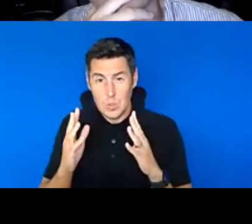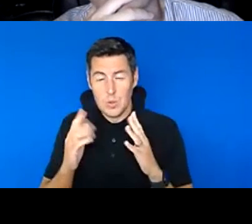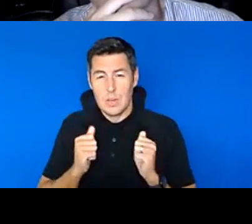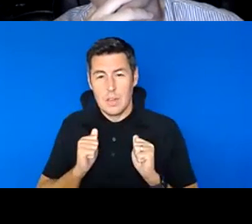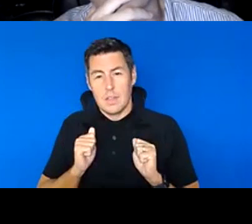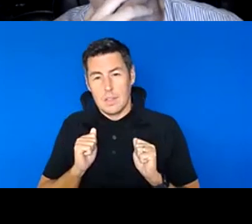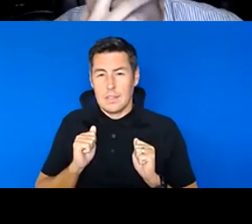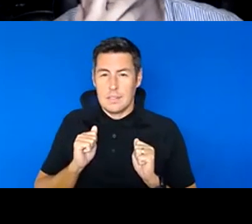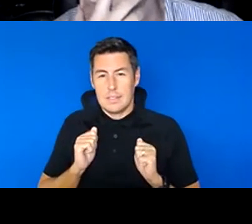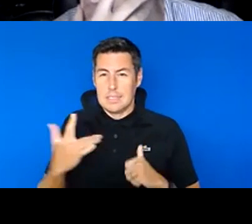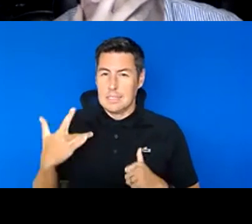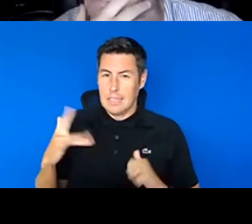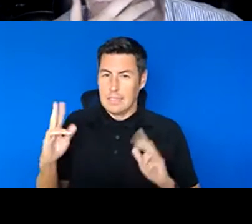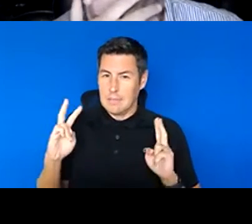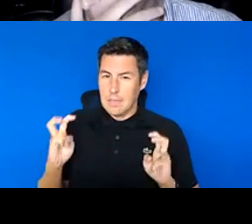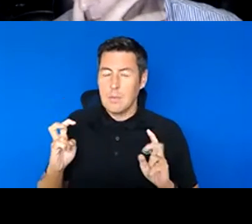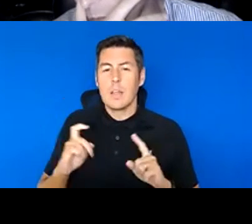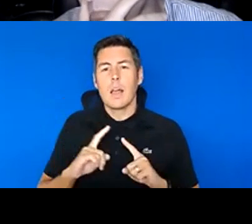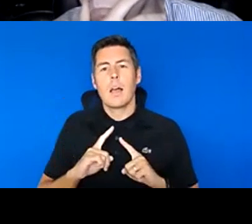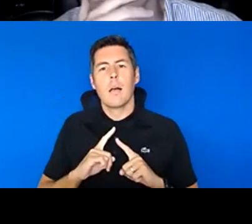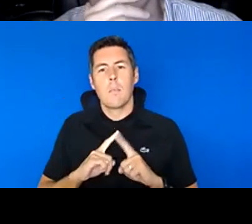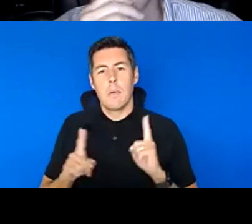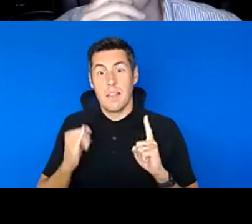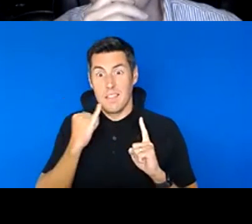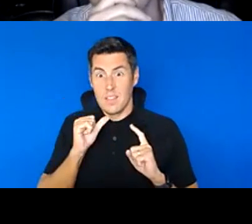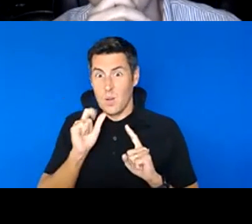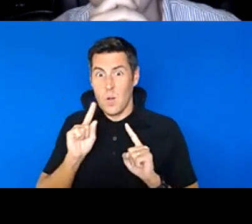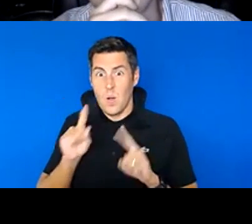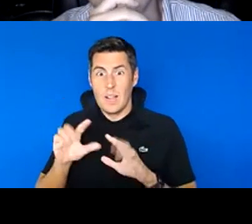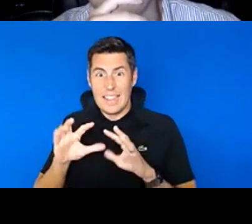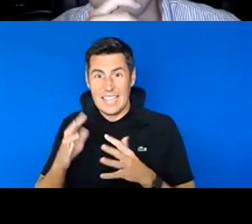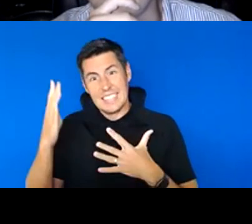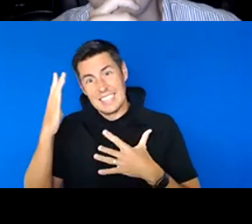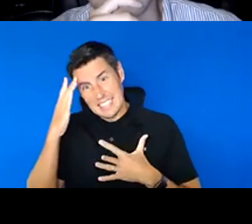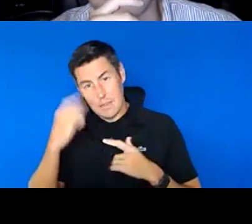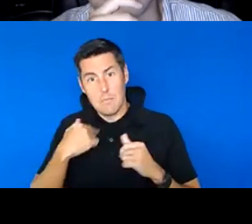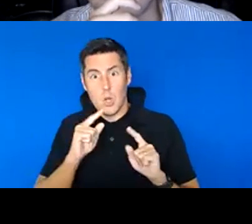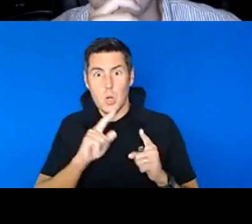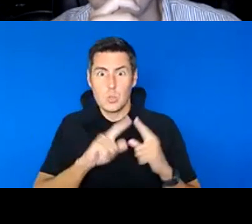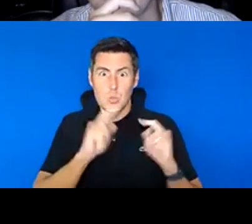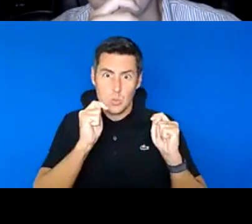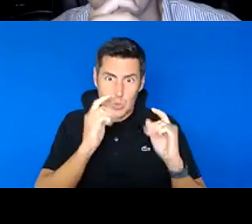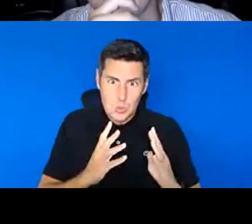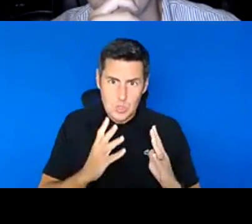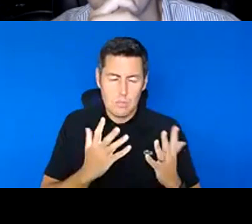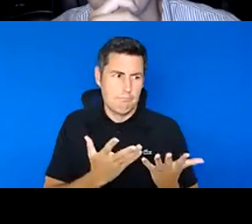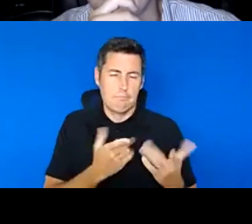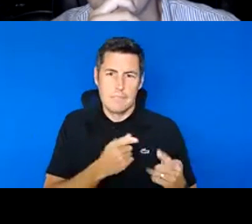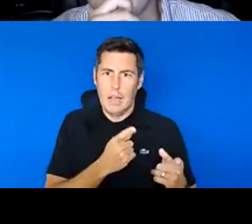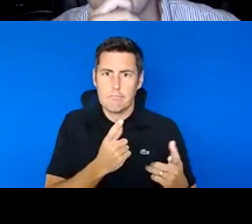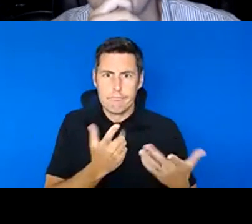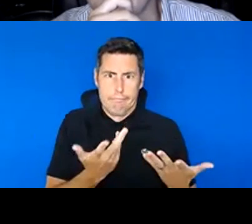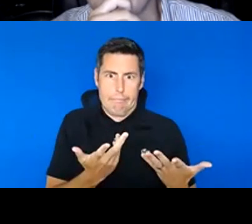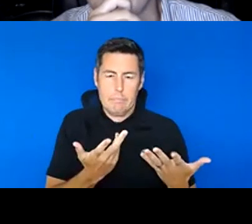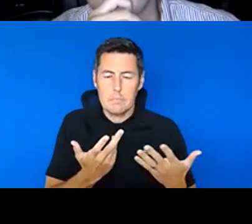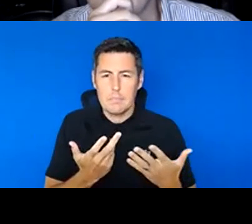that. This actually just got brought up to my mind when we were talking about advising counselors. I know it's very difficult to share